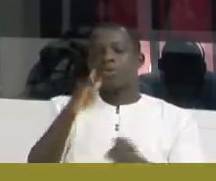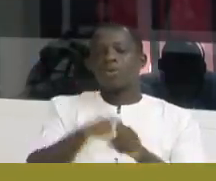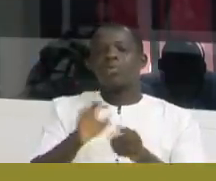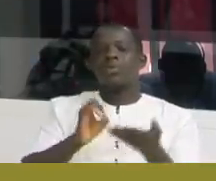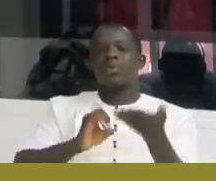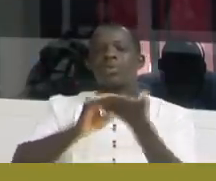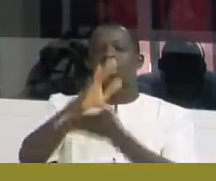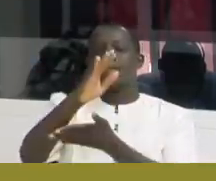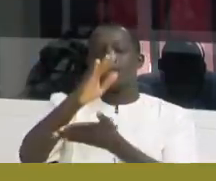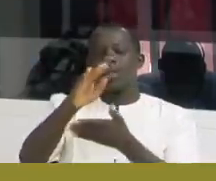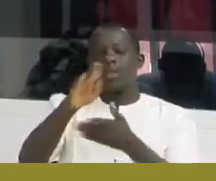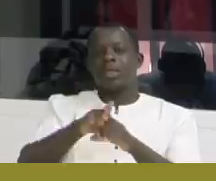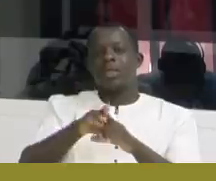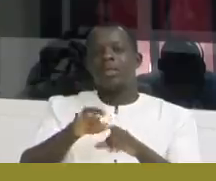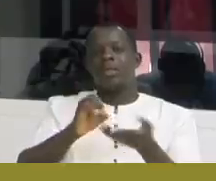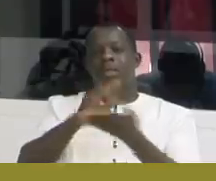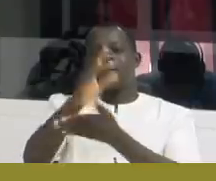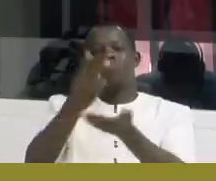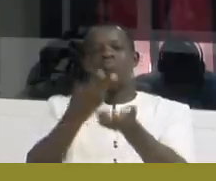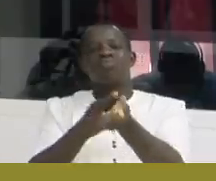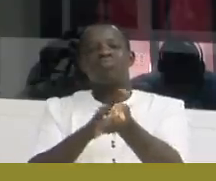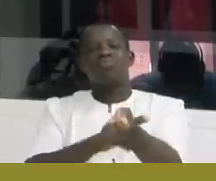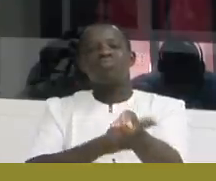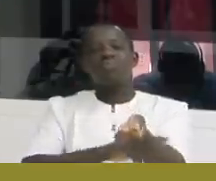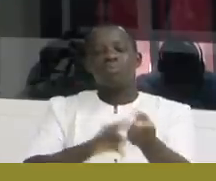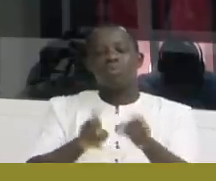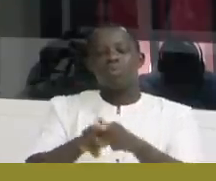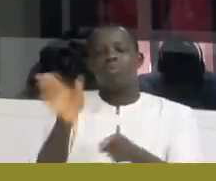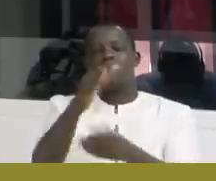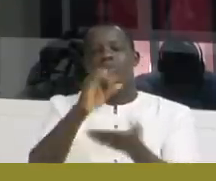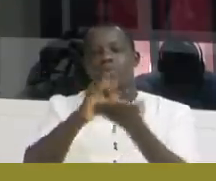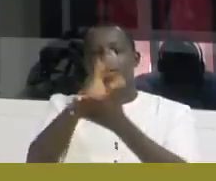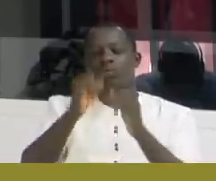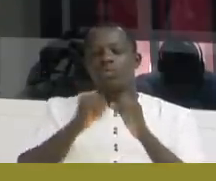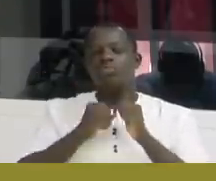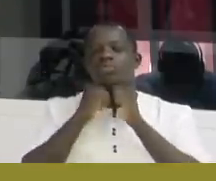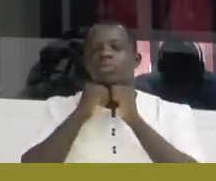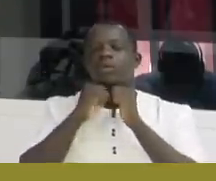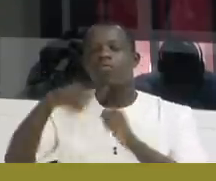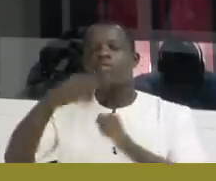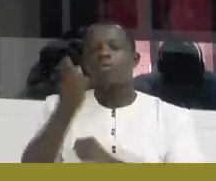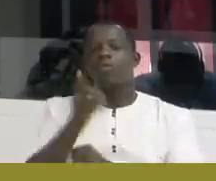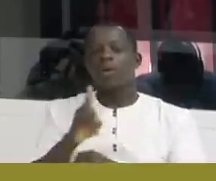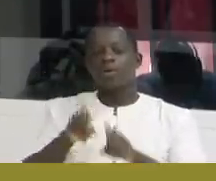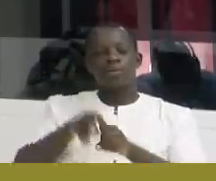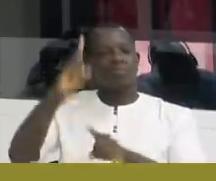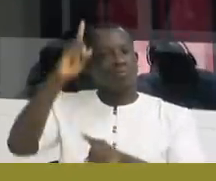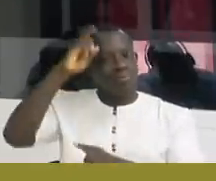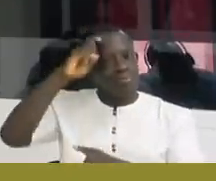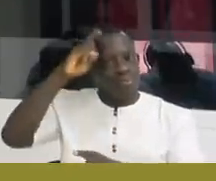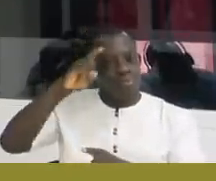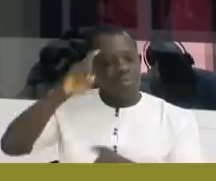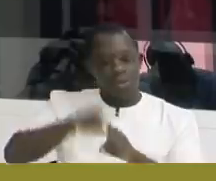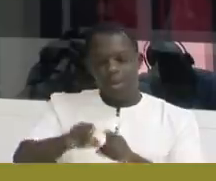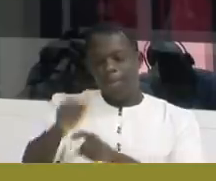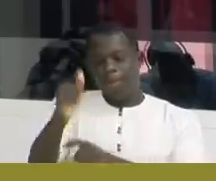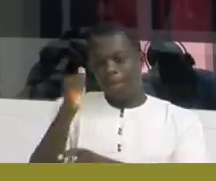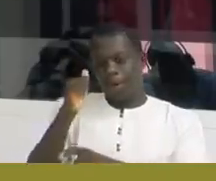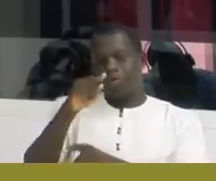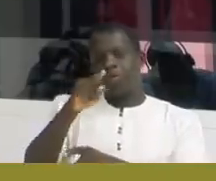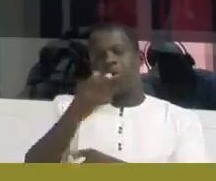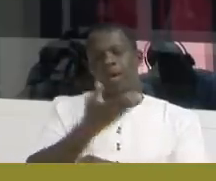Sana as a gift for his naming ceremony. And behind you, he had the two of